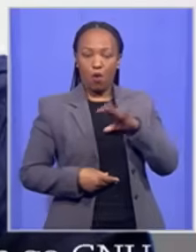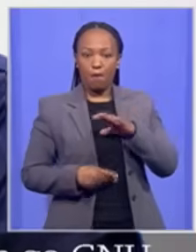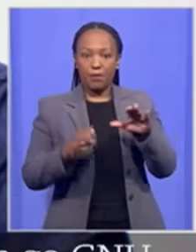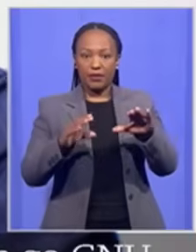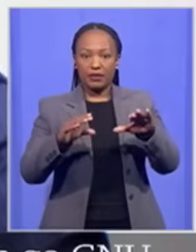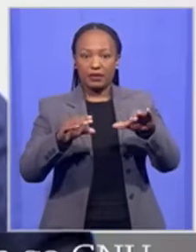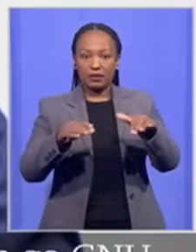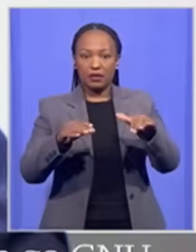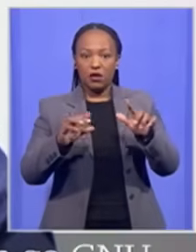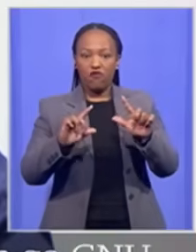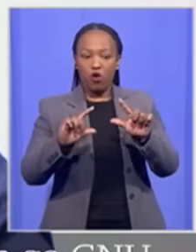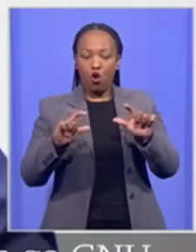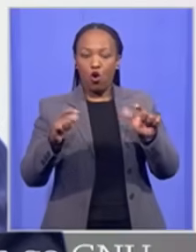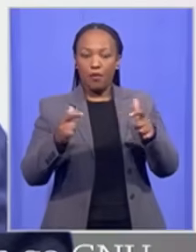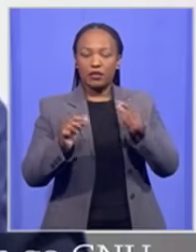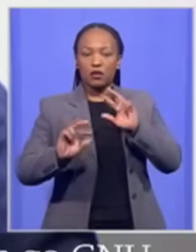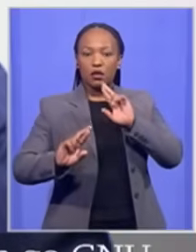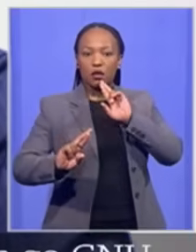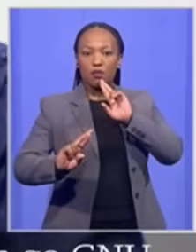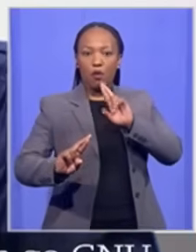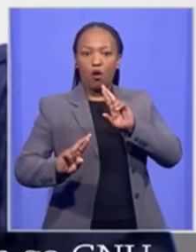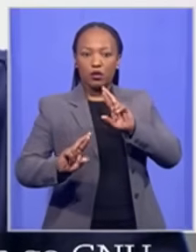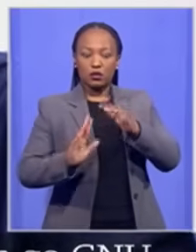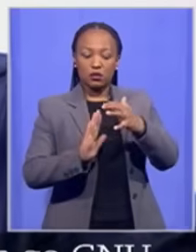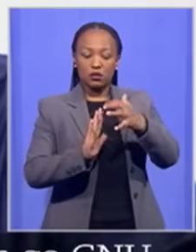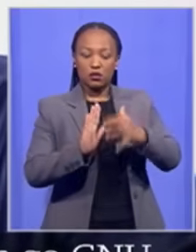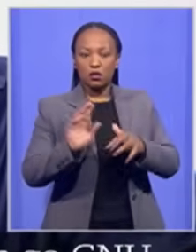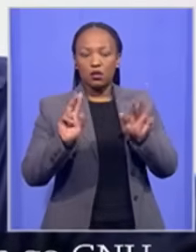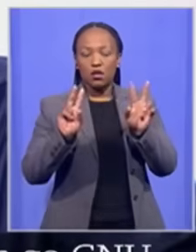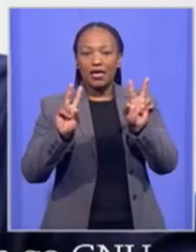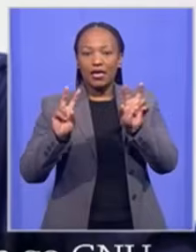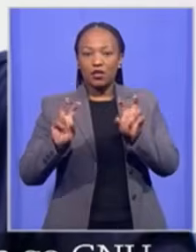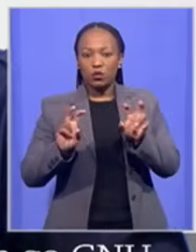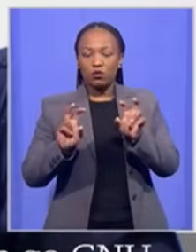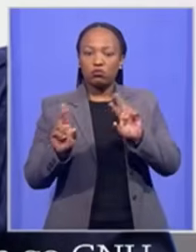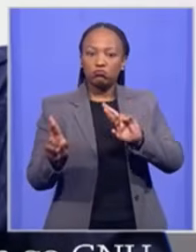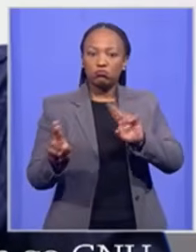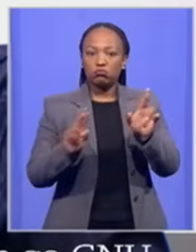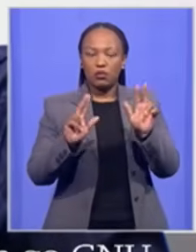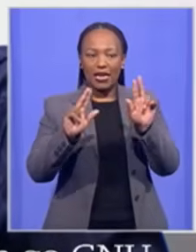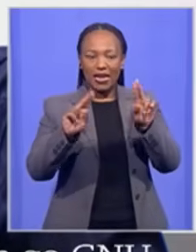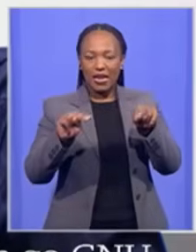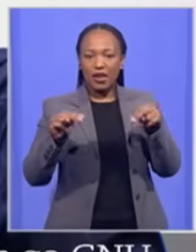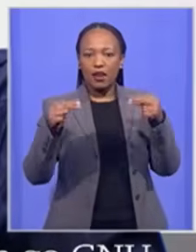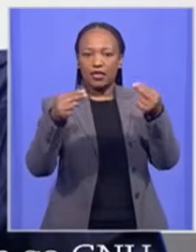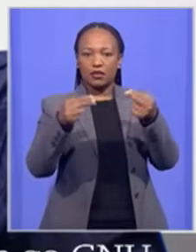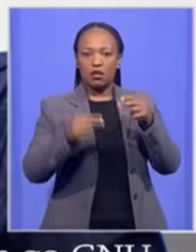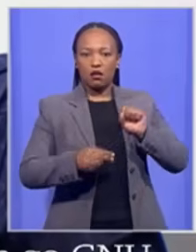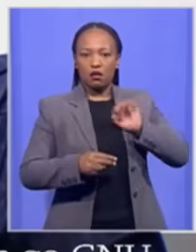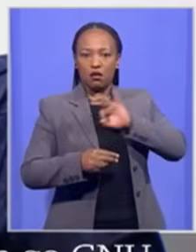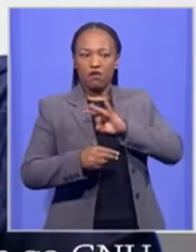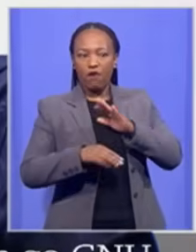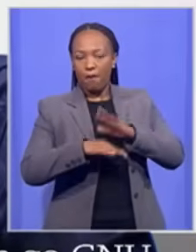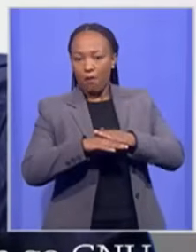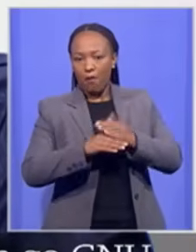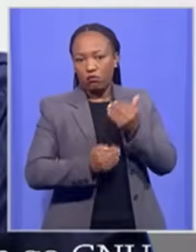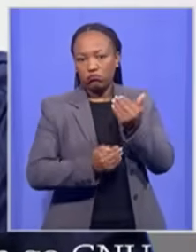Integrity Committee, and the issues have been referred to the national officials for further